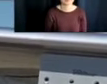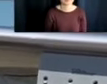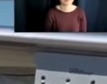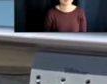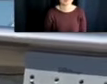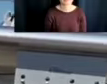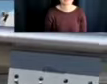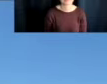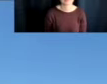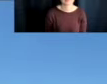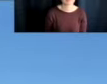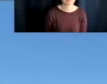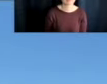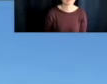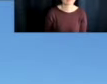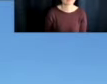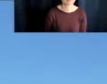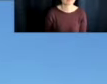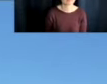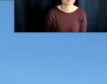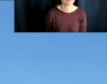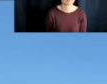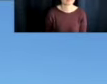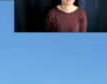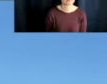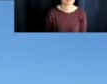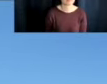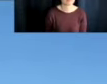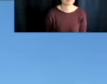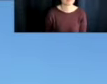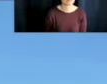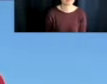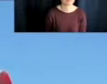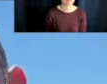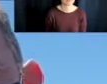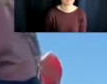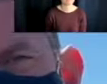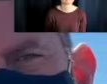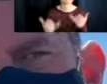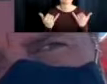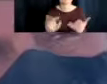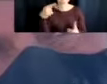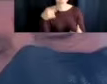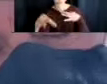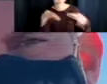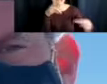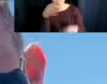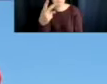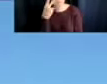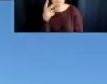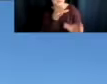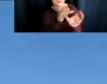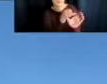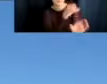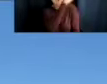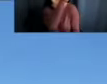Cool. Okay, so Mr. Andrew is going to tell us about this tower that we see behind us right there, guys. What